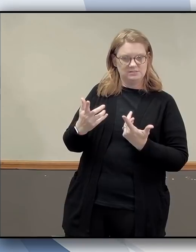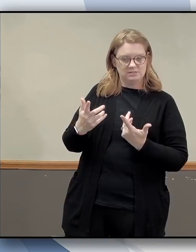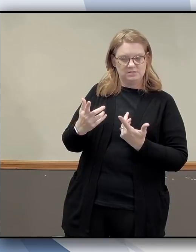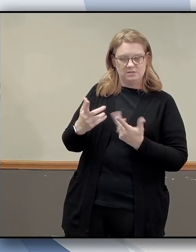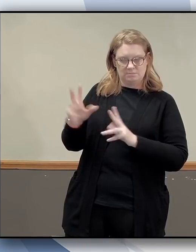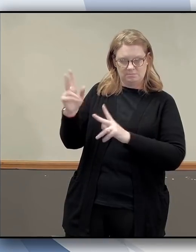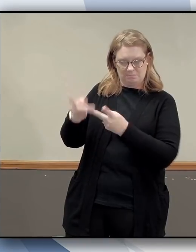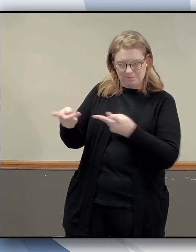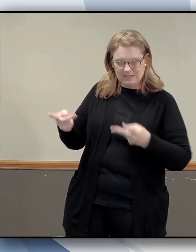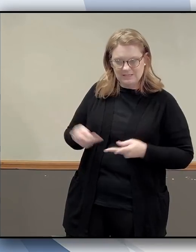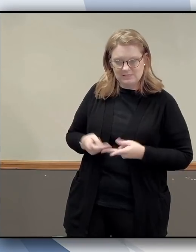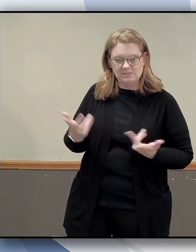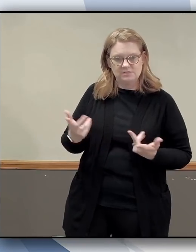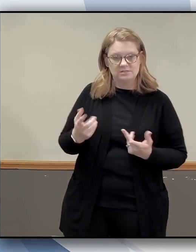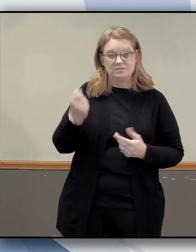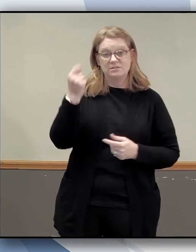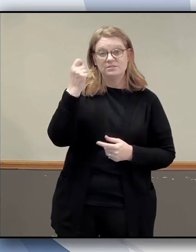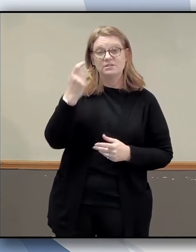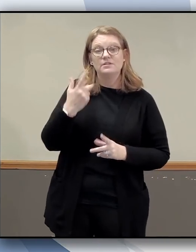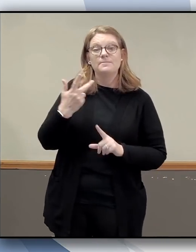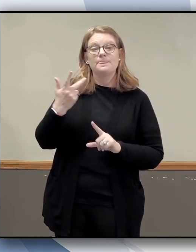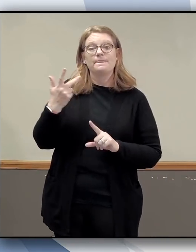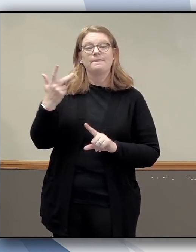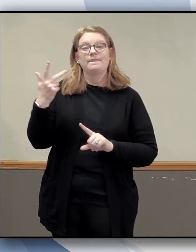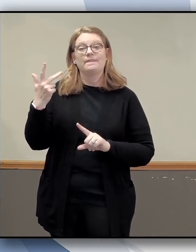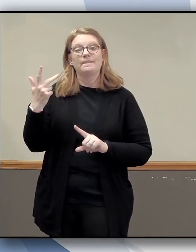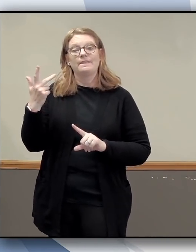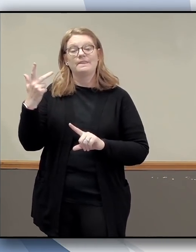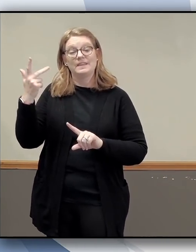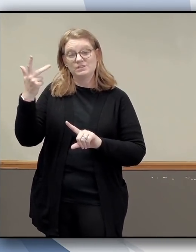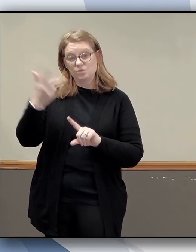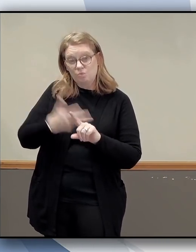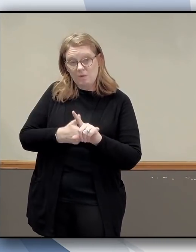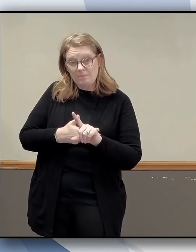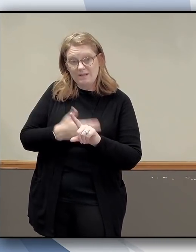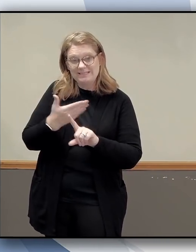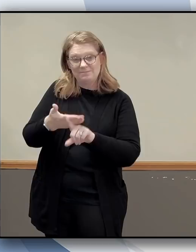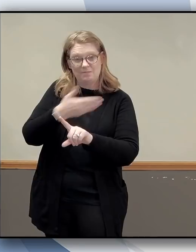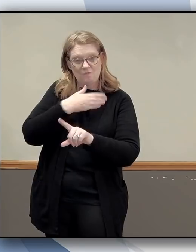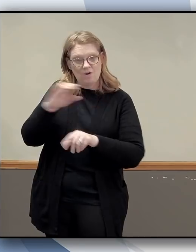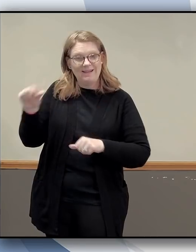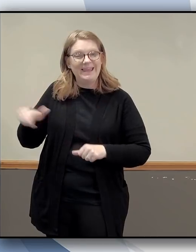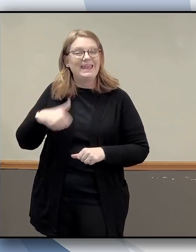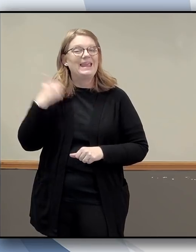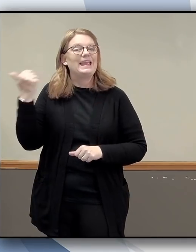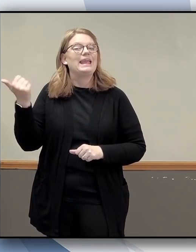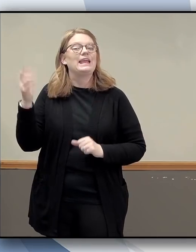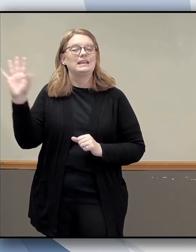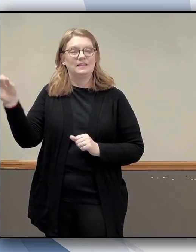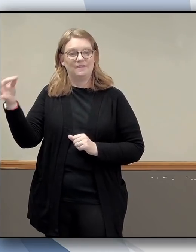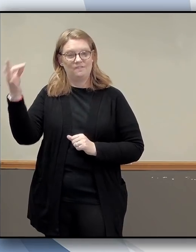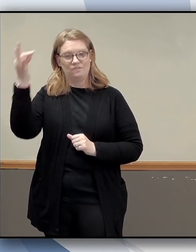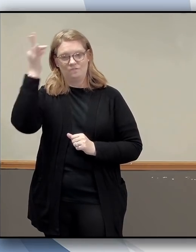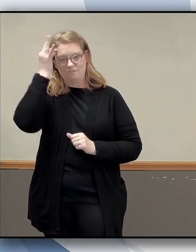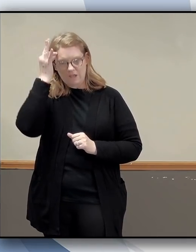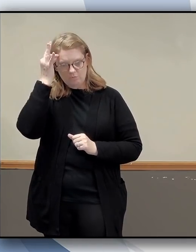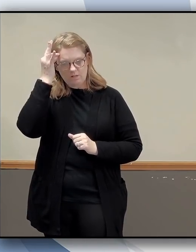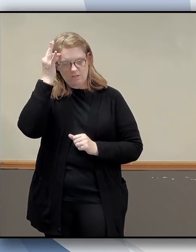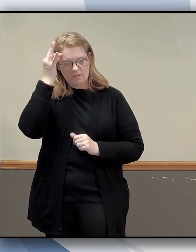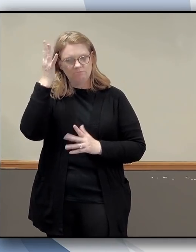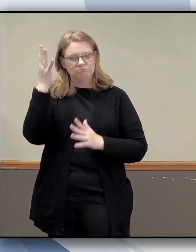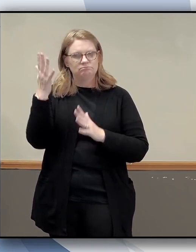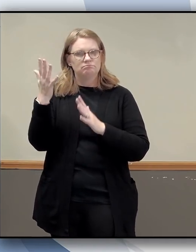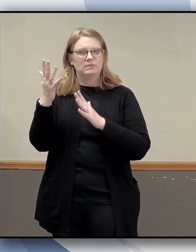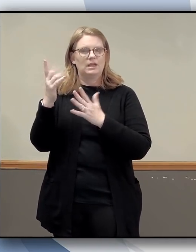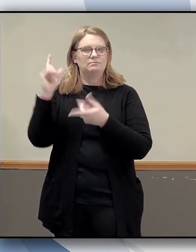this was nearly 3 months earlier than any federally driven easing of visitation